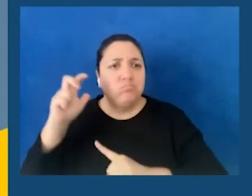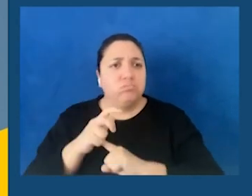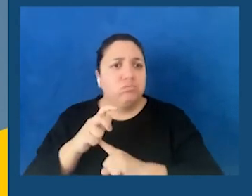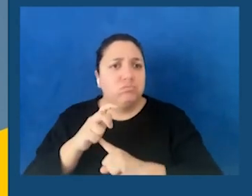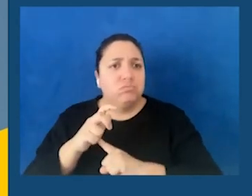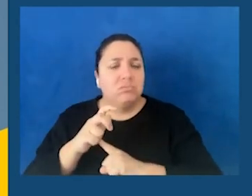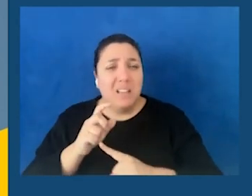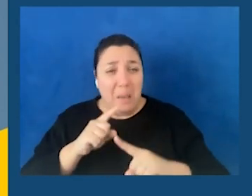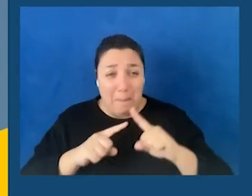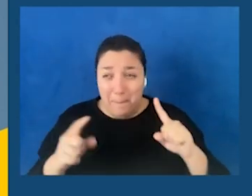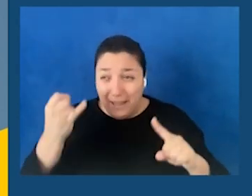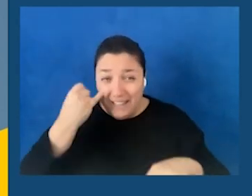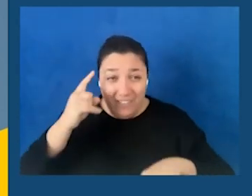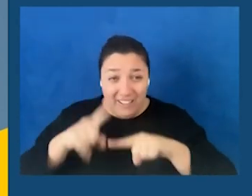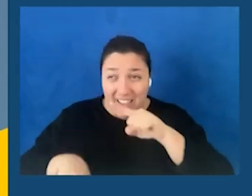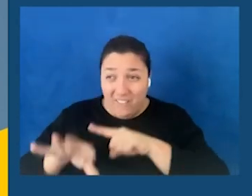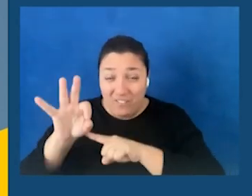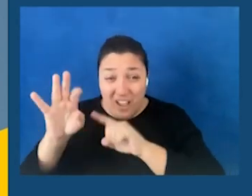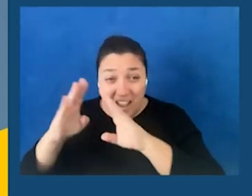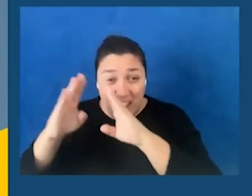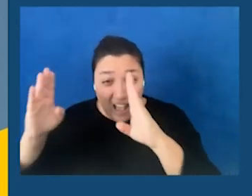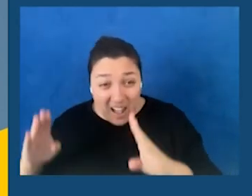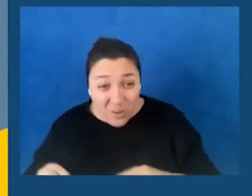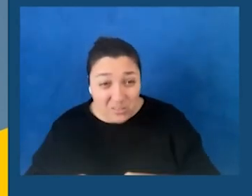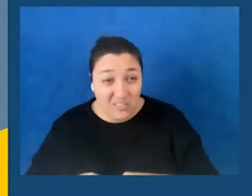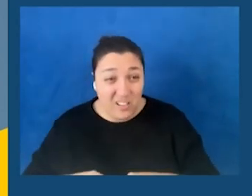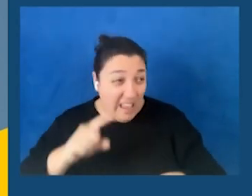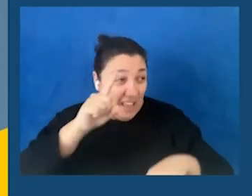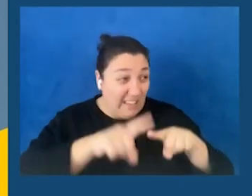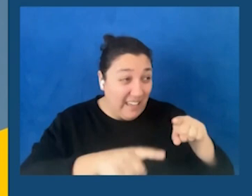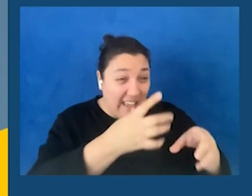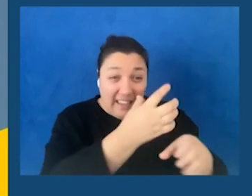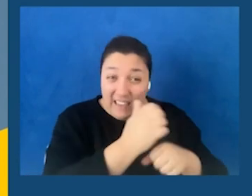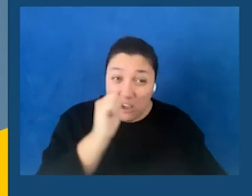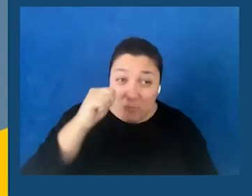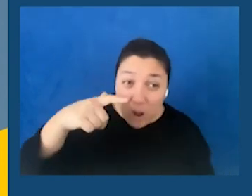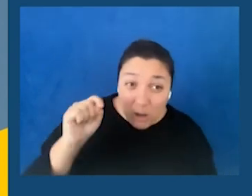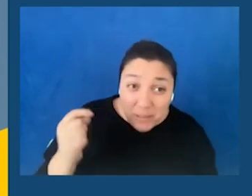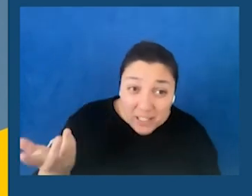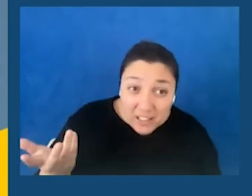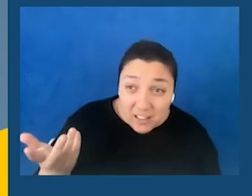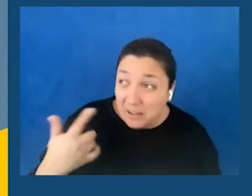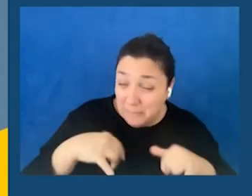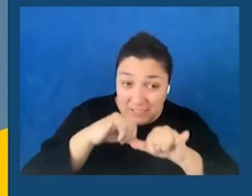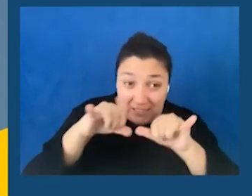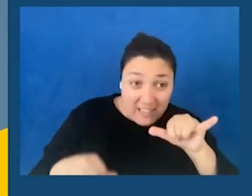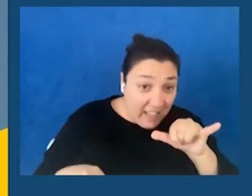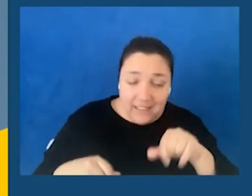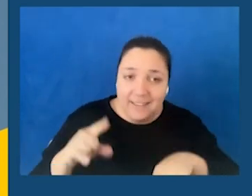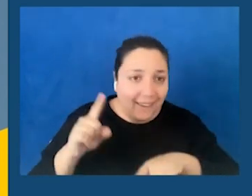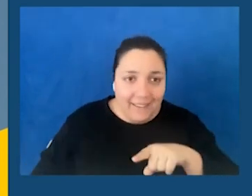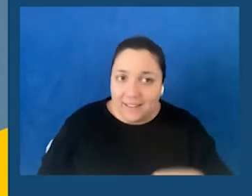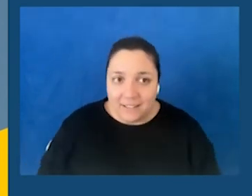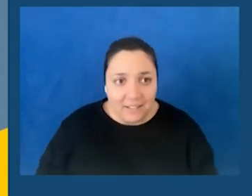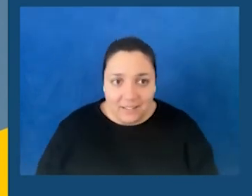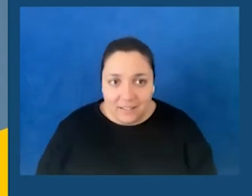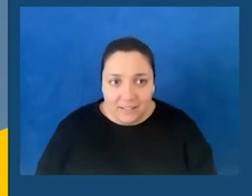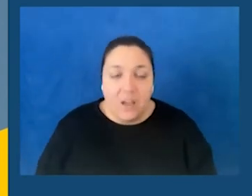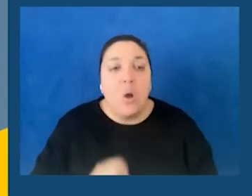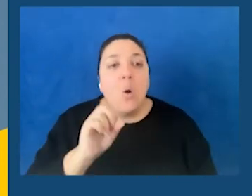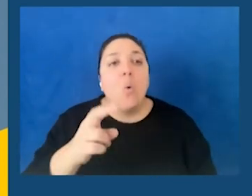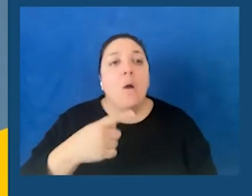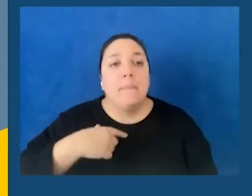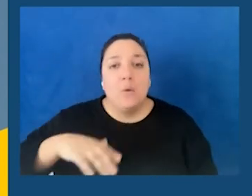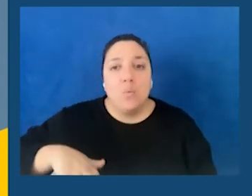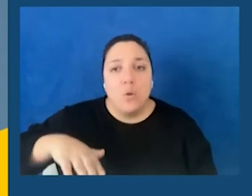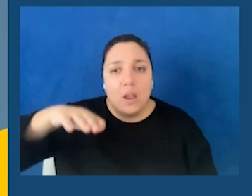home or even that first apartment, you can't stay. Or if you were raised here and you want to come back here